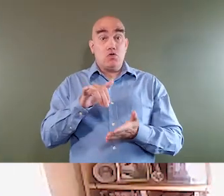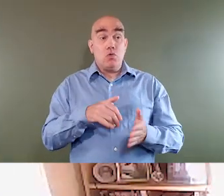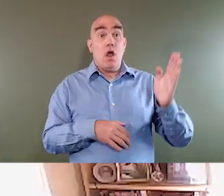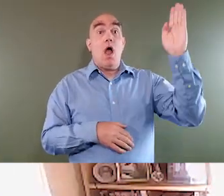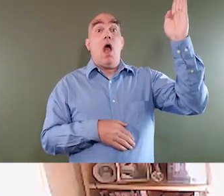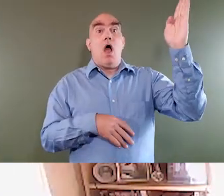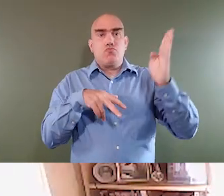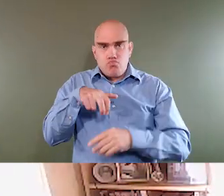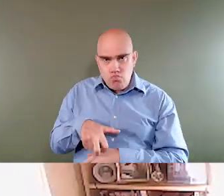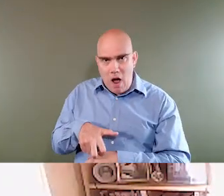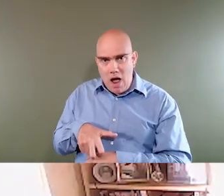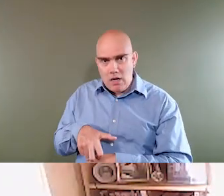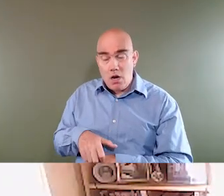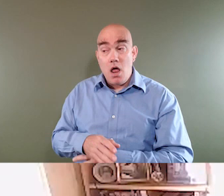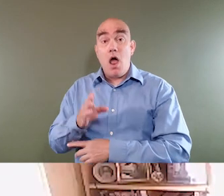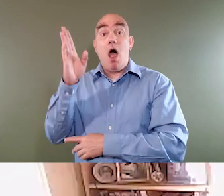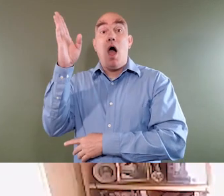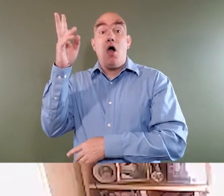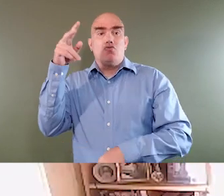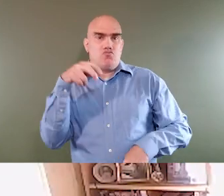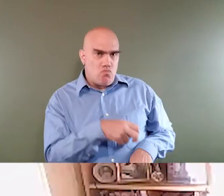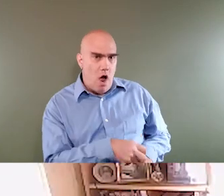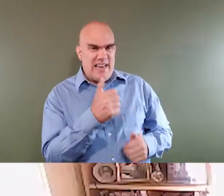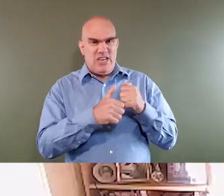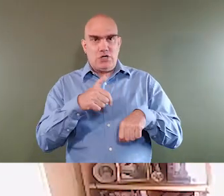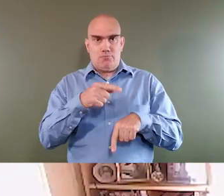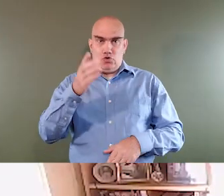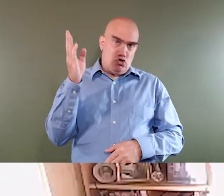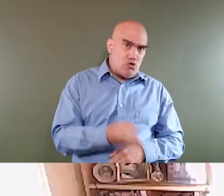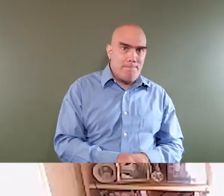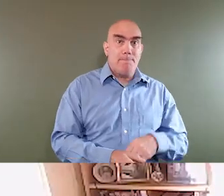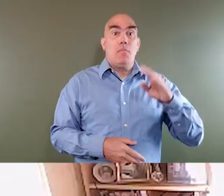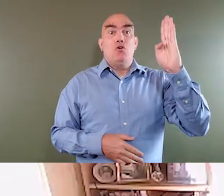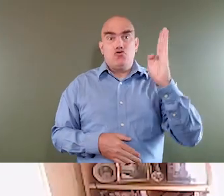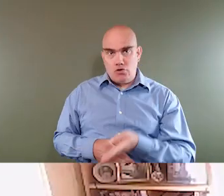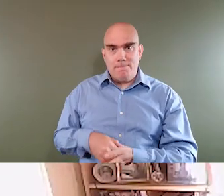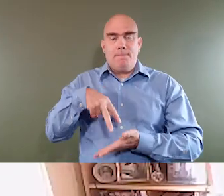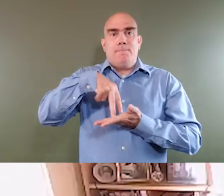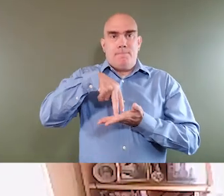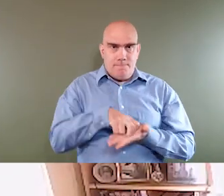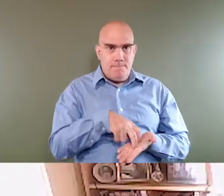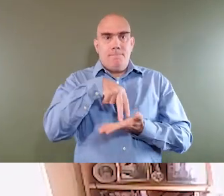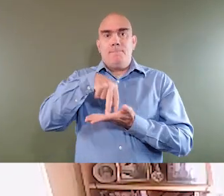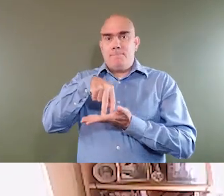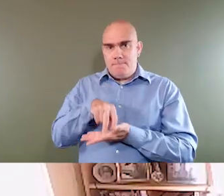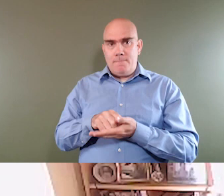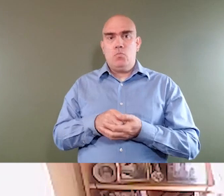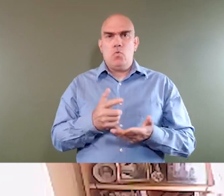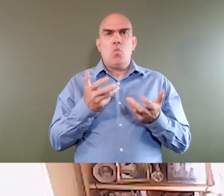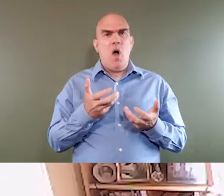squat each time you chop the wood. Okay, you can decide how low of a squat you want to take that